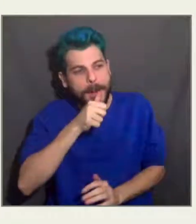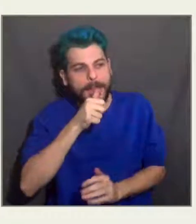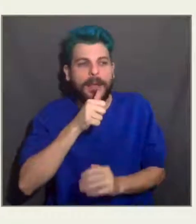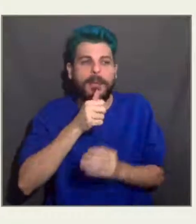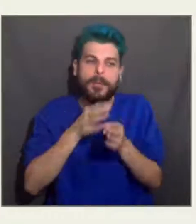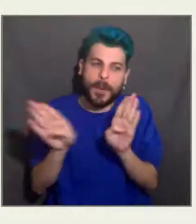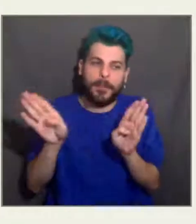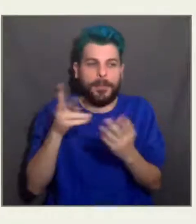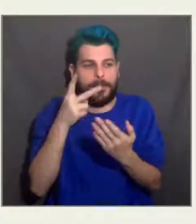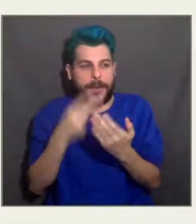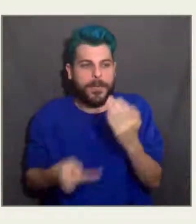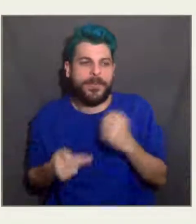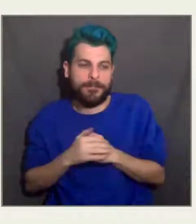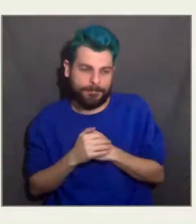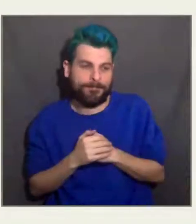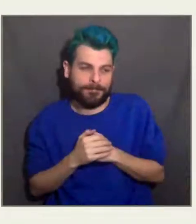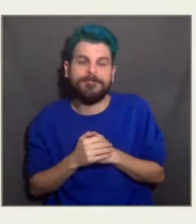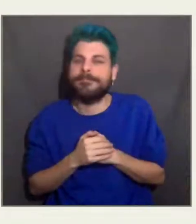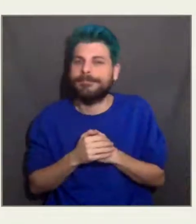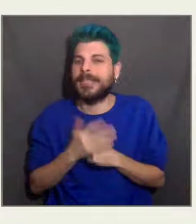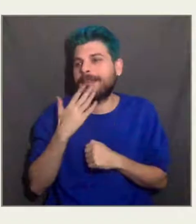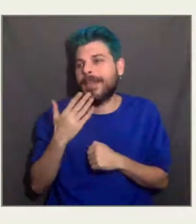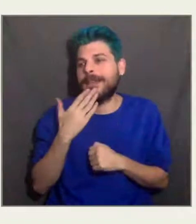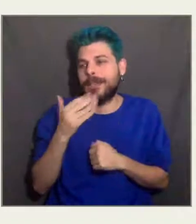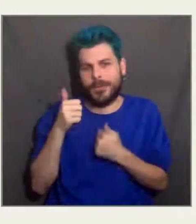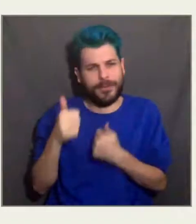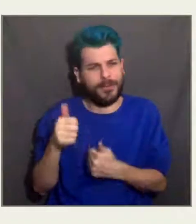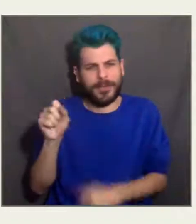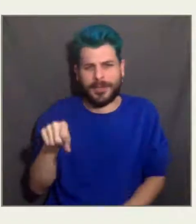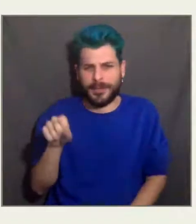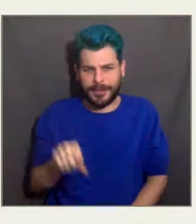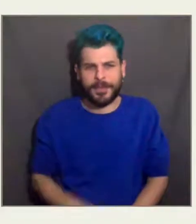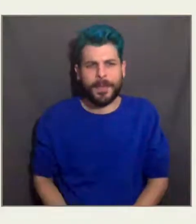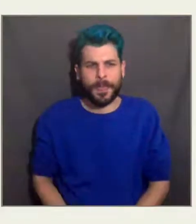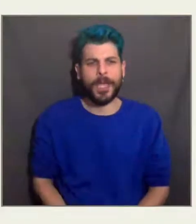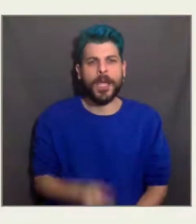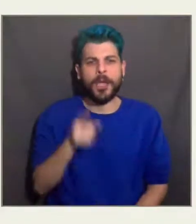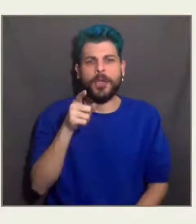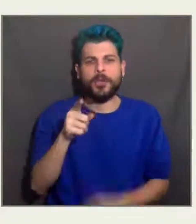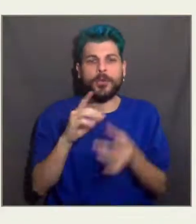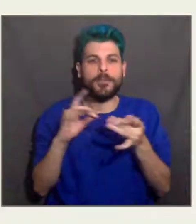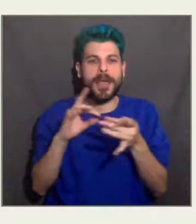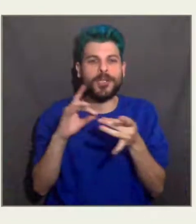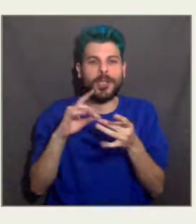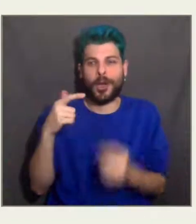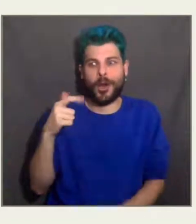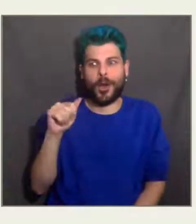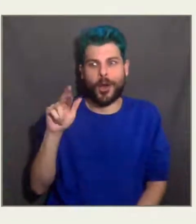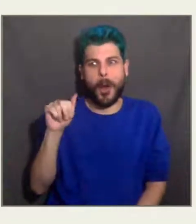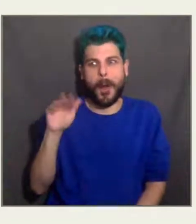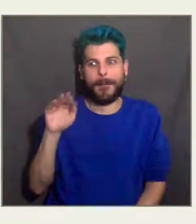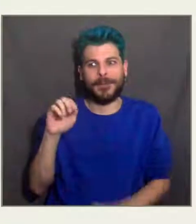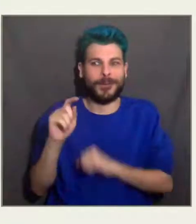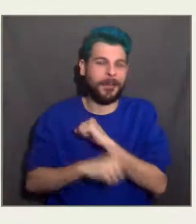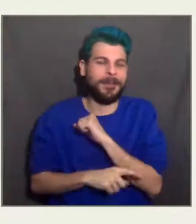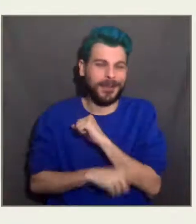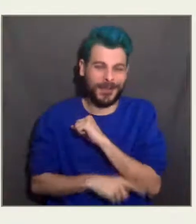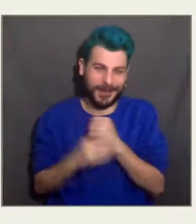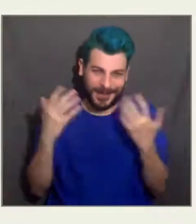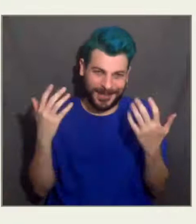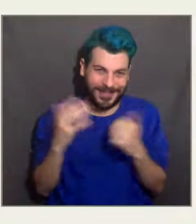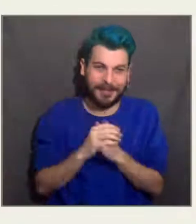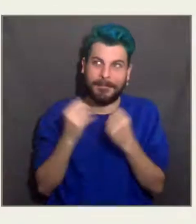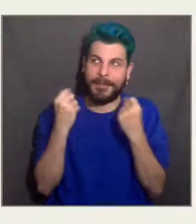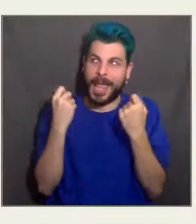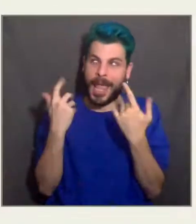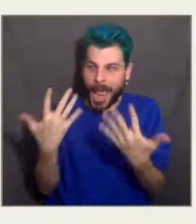answers. You mentioned in your comments garbage. And many of our questions